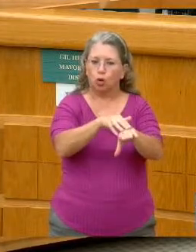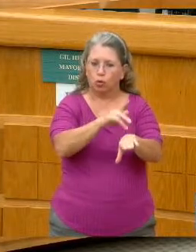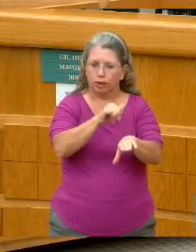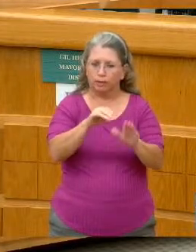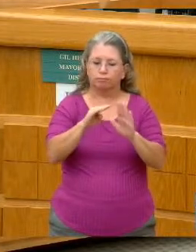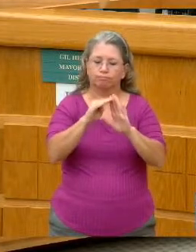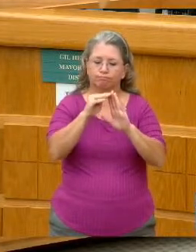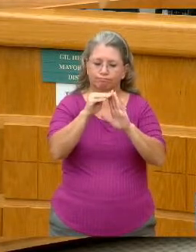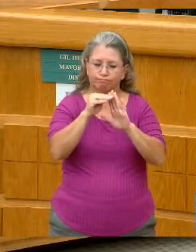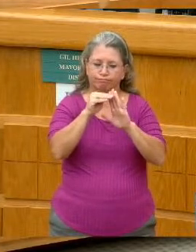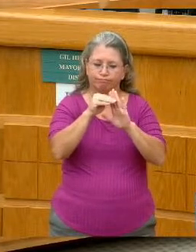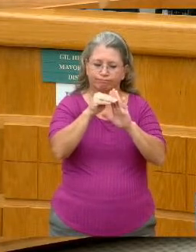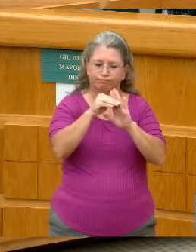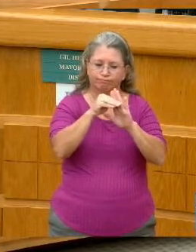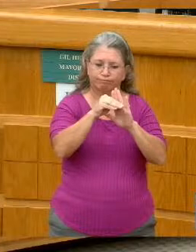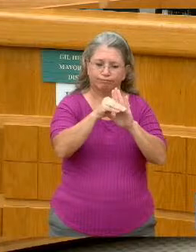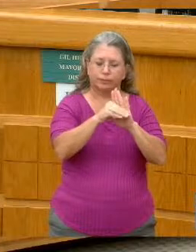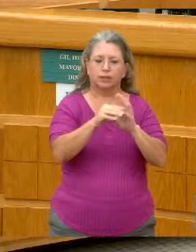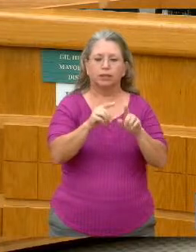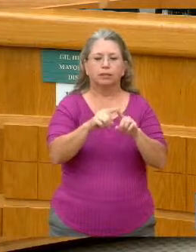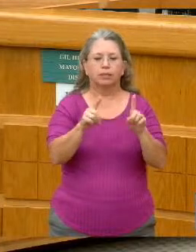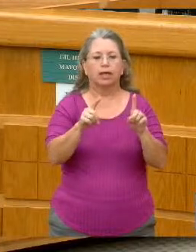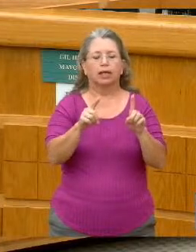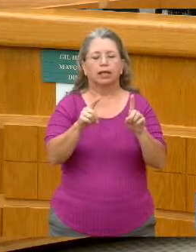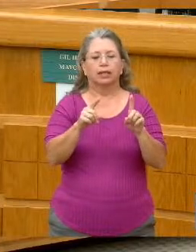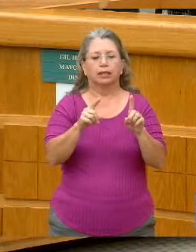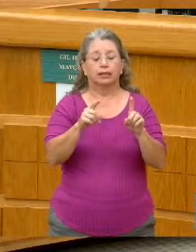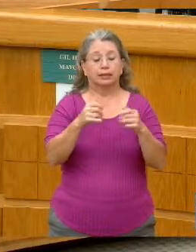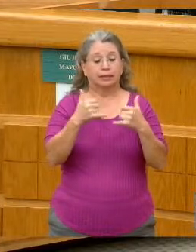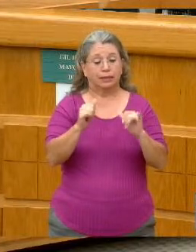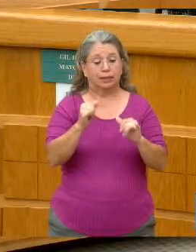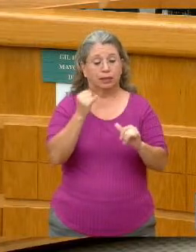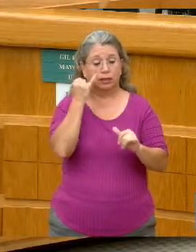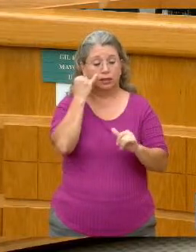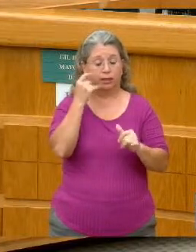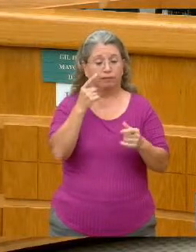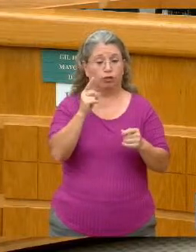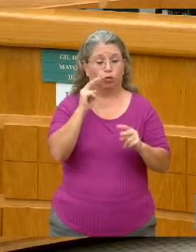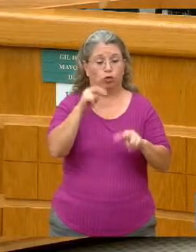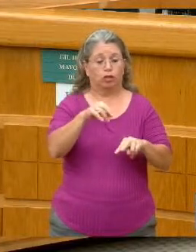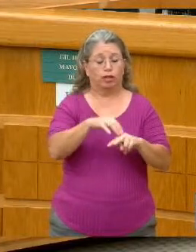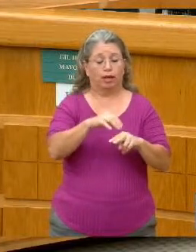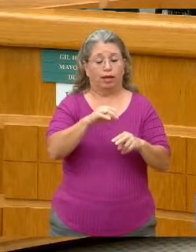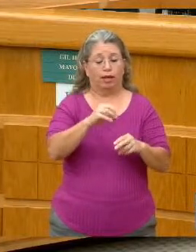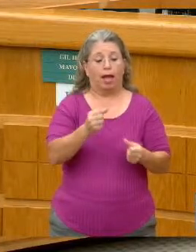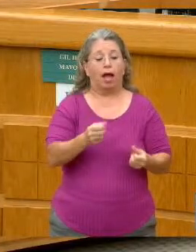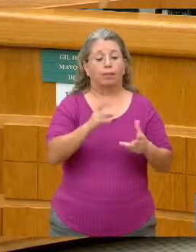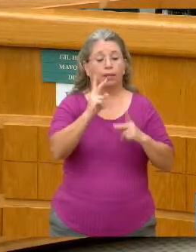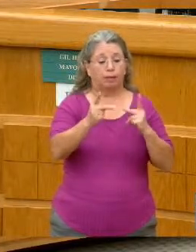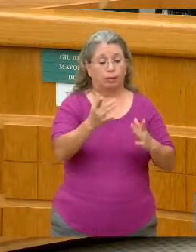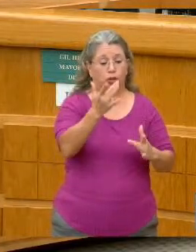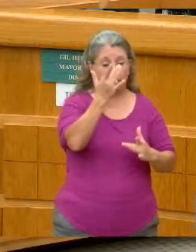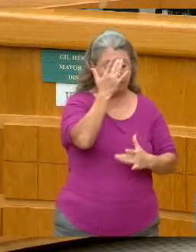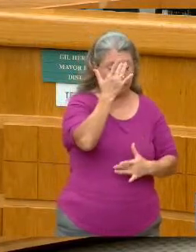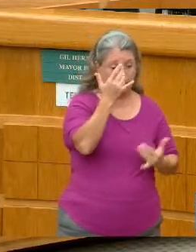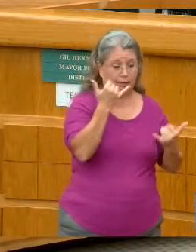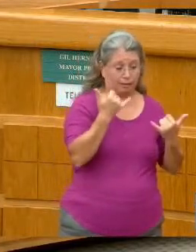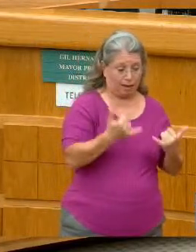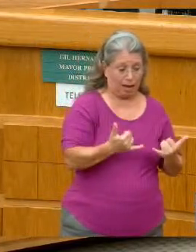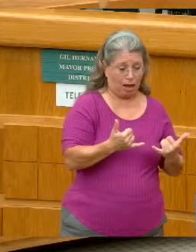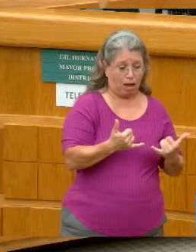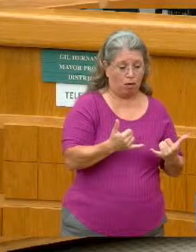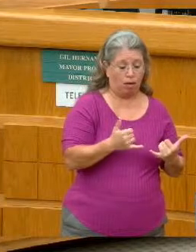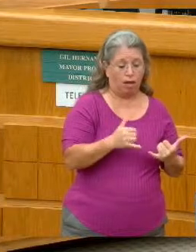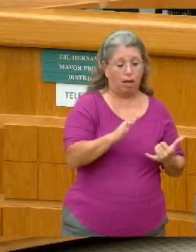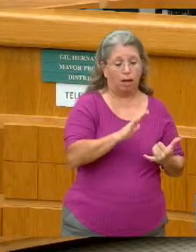Our indication is still, if you go off those active cases, about 1 in every 10 Coastal Bend residents is